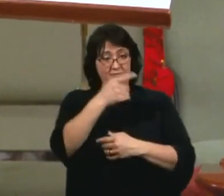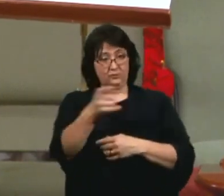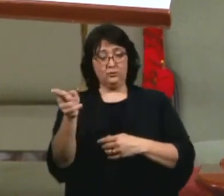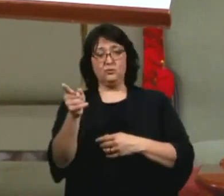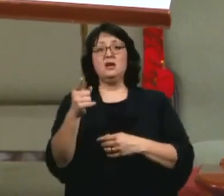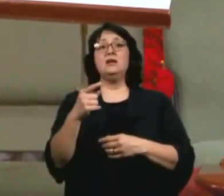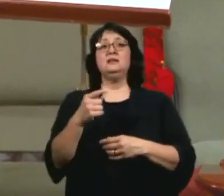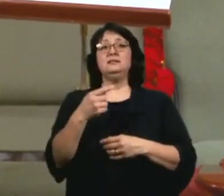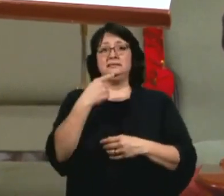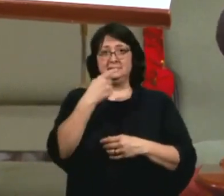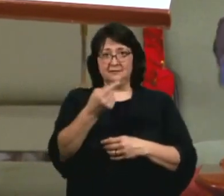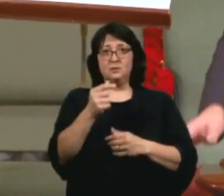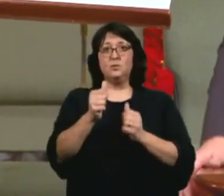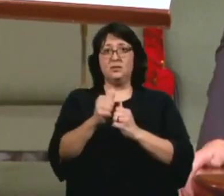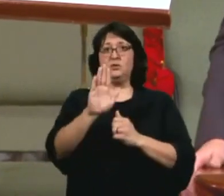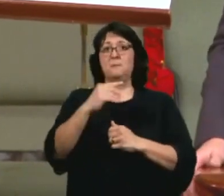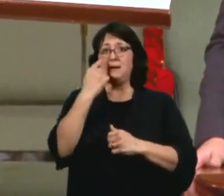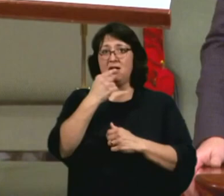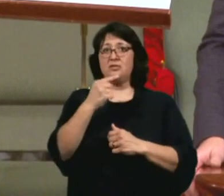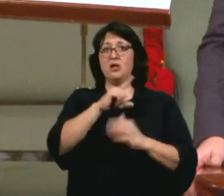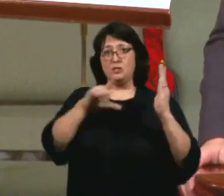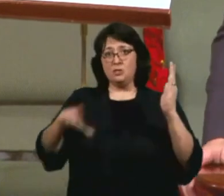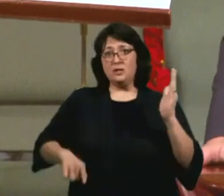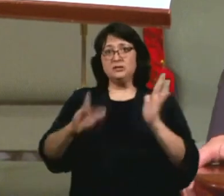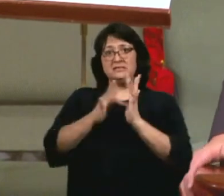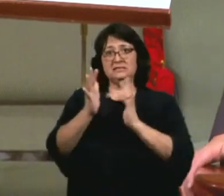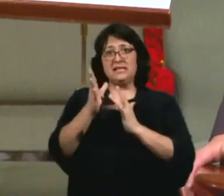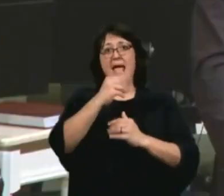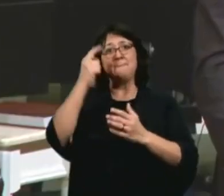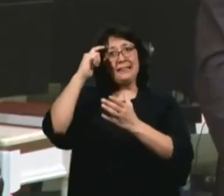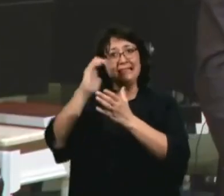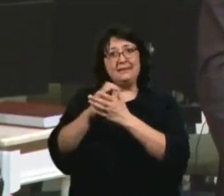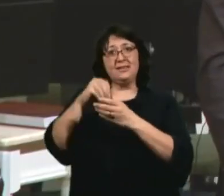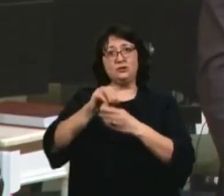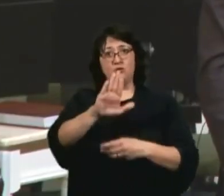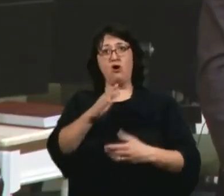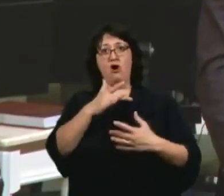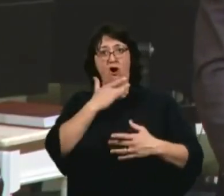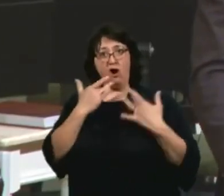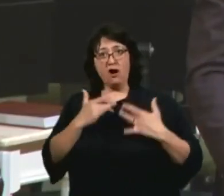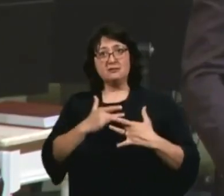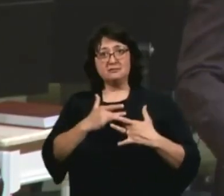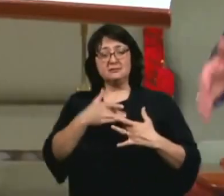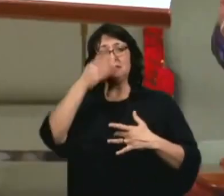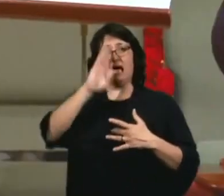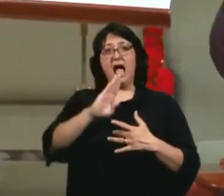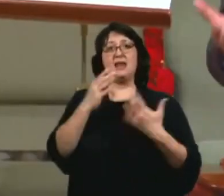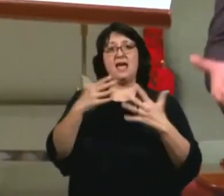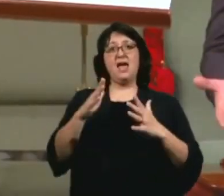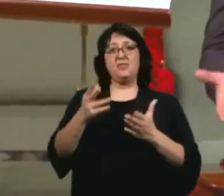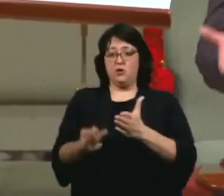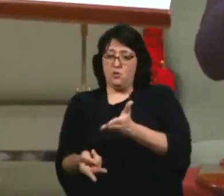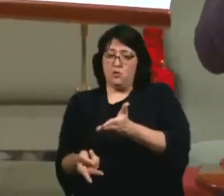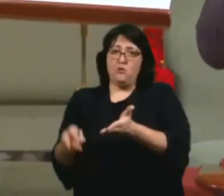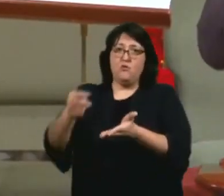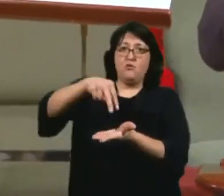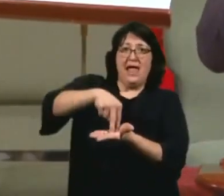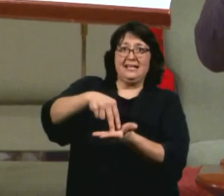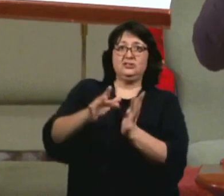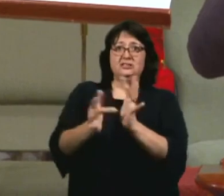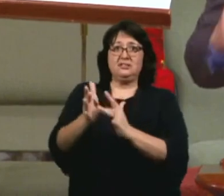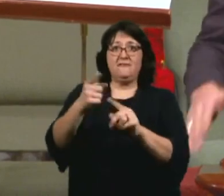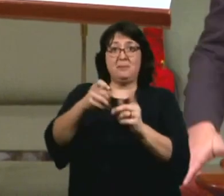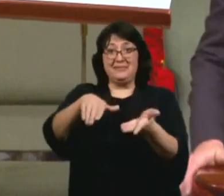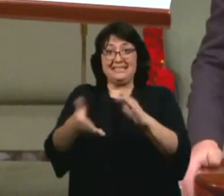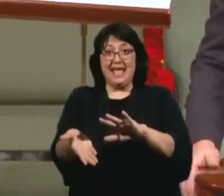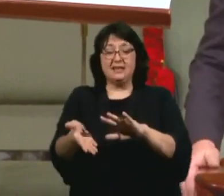thy mouth the Lord Jesus and shalt believe in thine heart that God hath raised Jesus from the dead, then